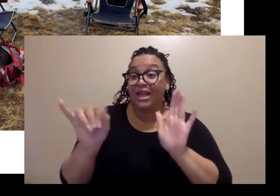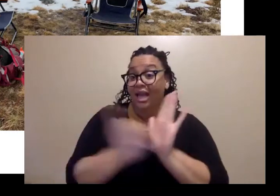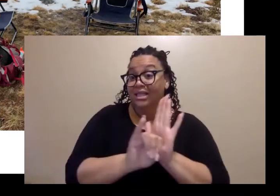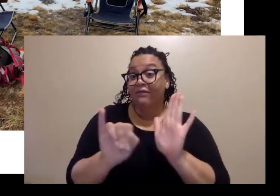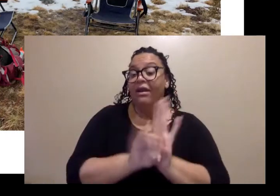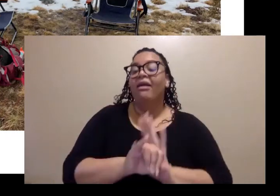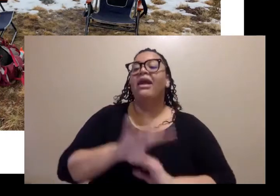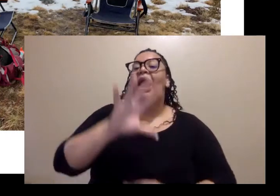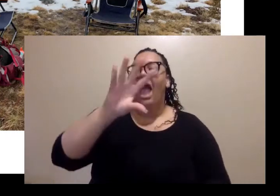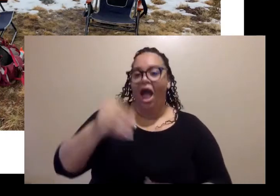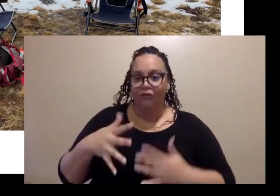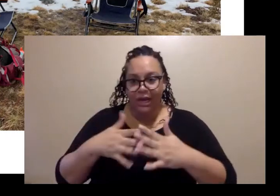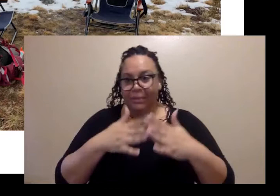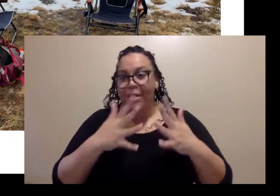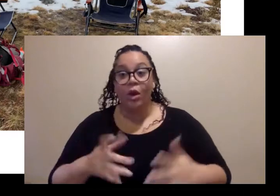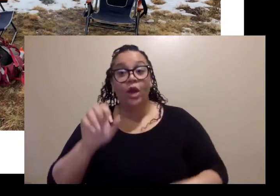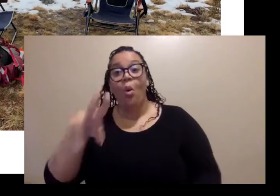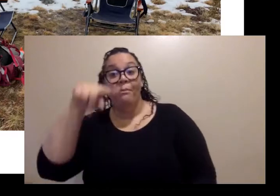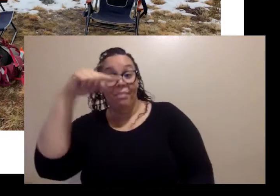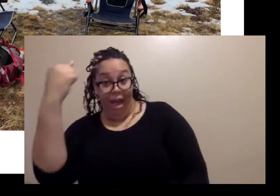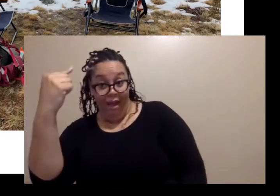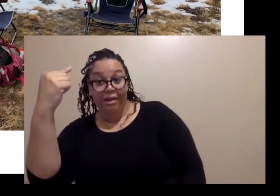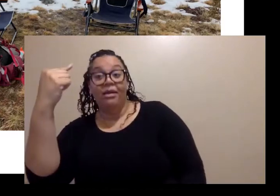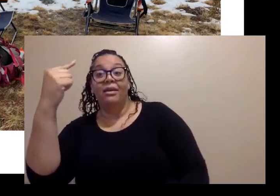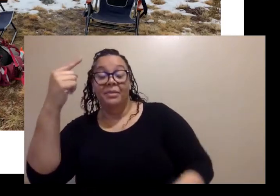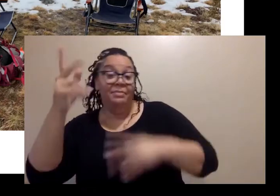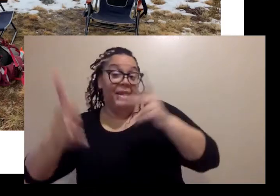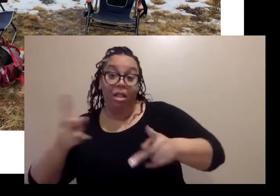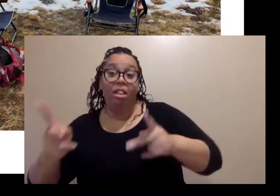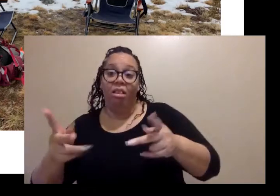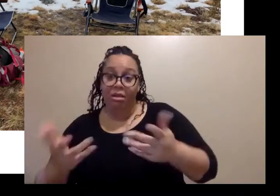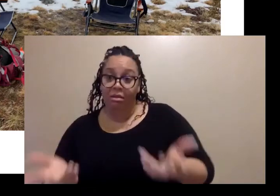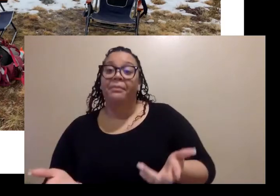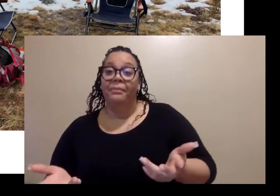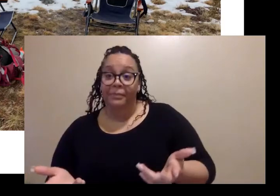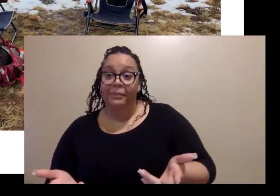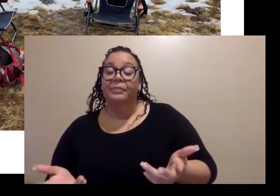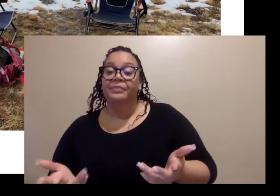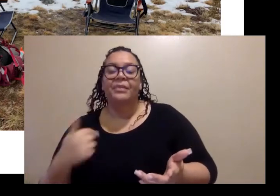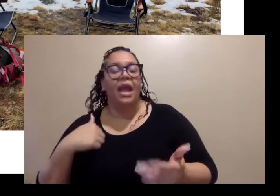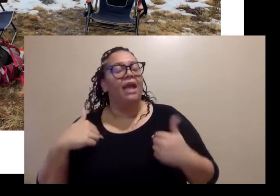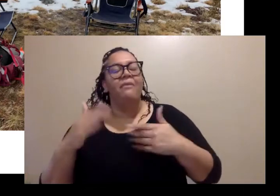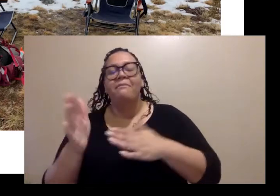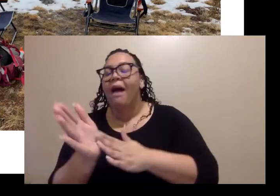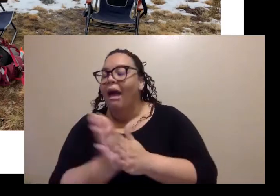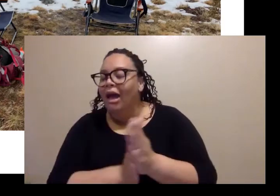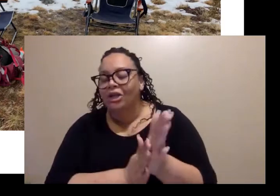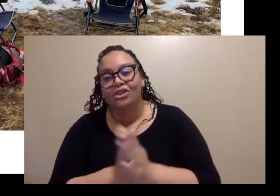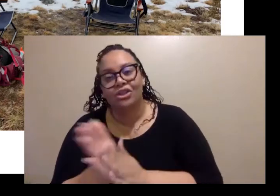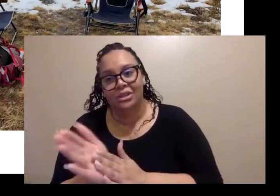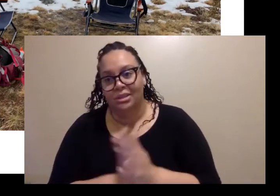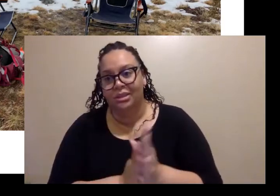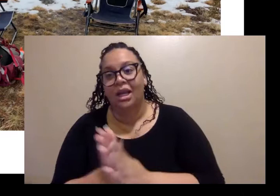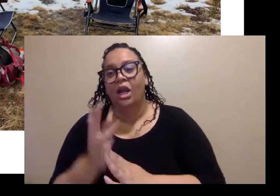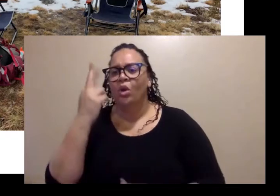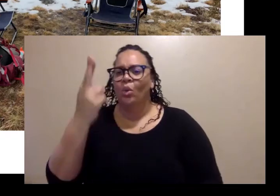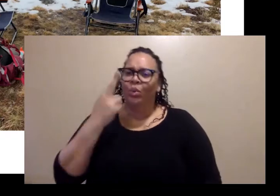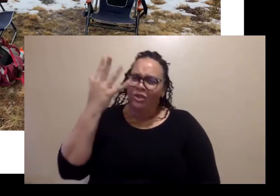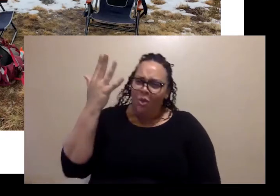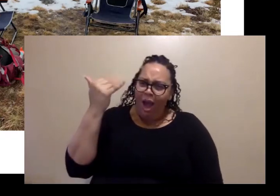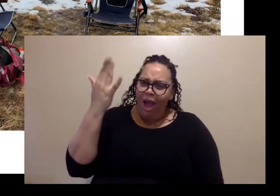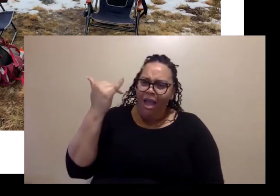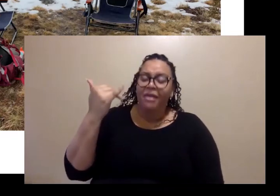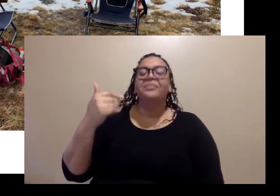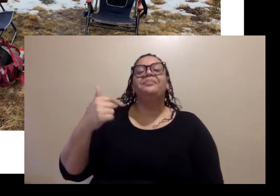African American or Black individuals, right? I have a passion for that. And the reason being is that I